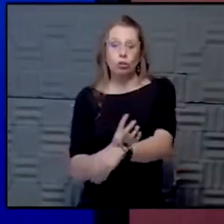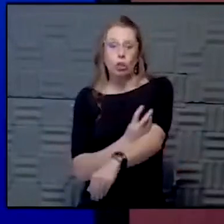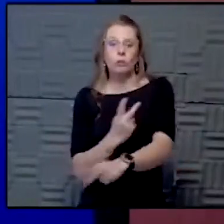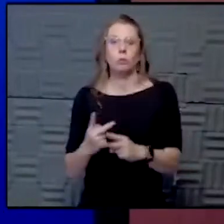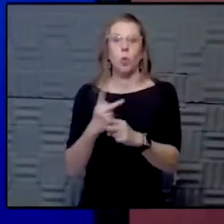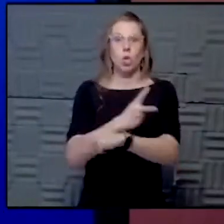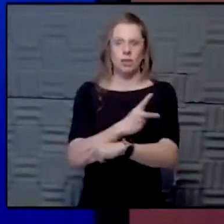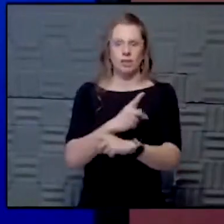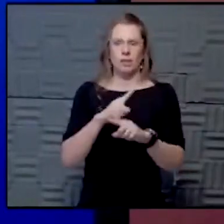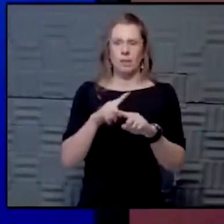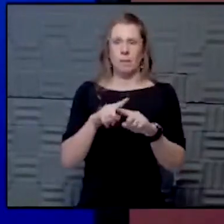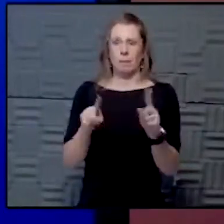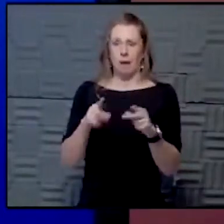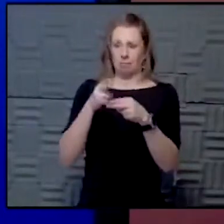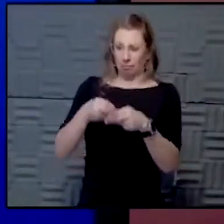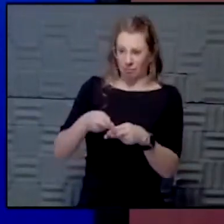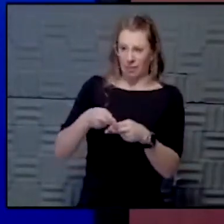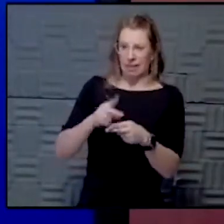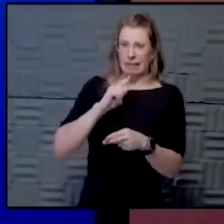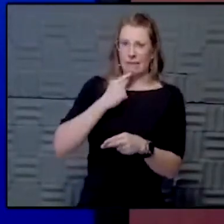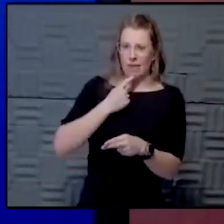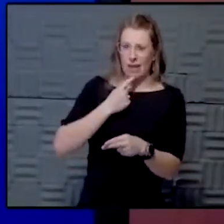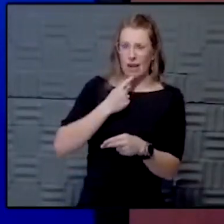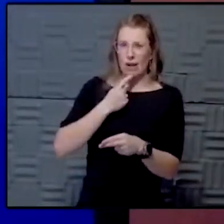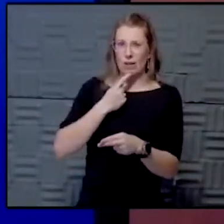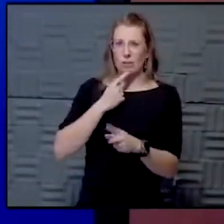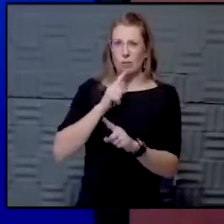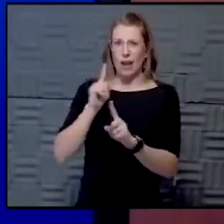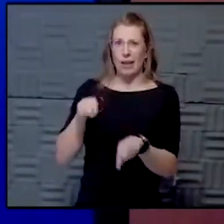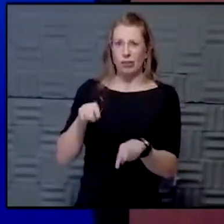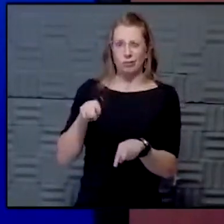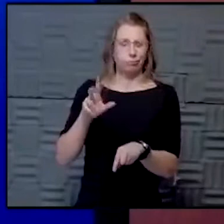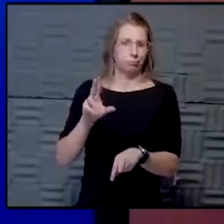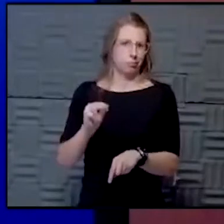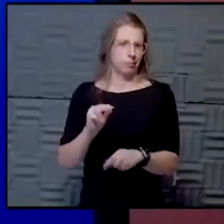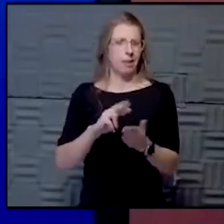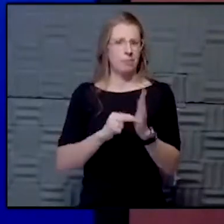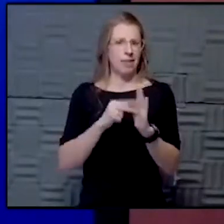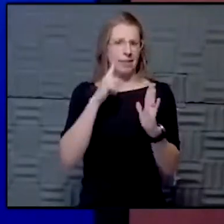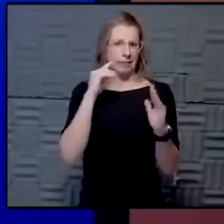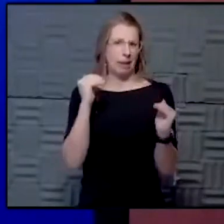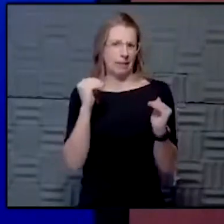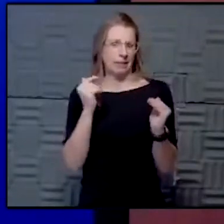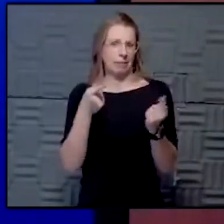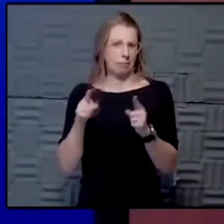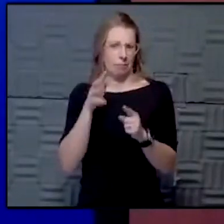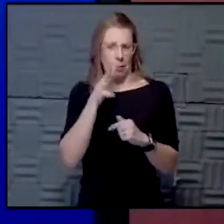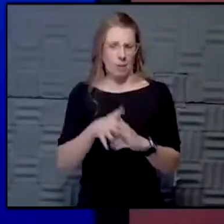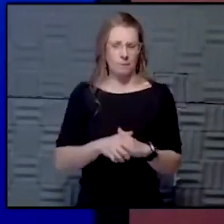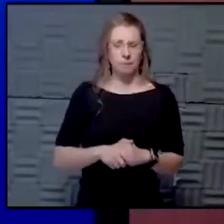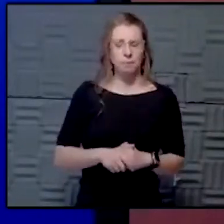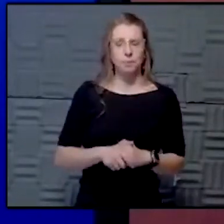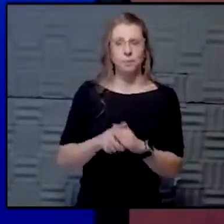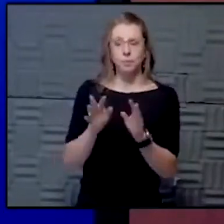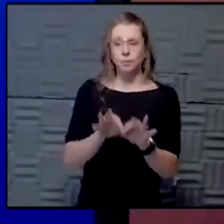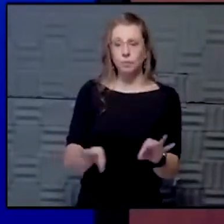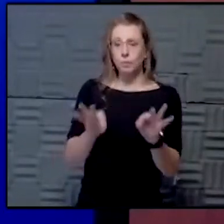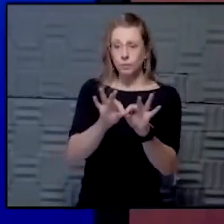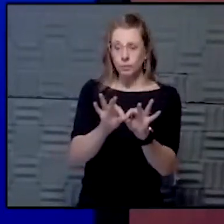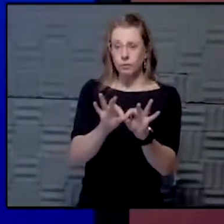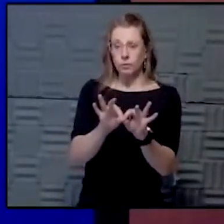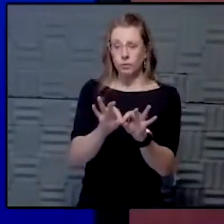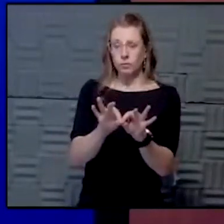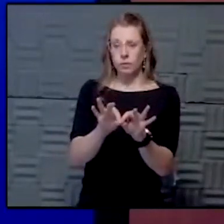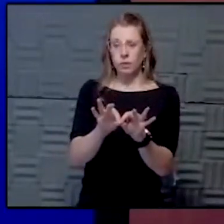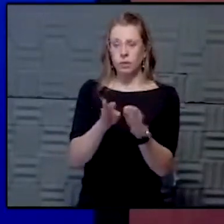are not severe reactions. Those are expected side effects. And so it also bears importance in this conversation to ask that question,